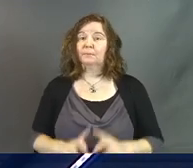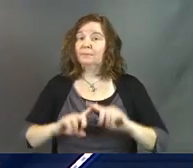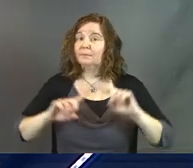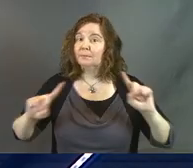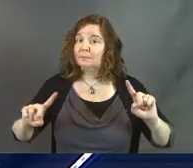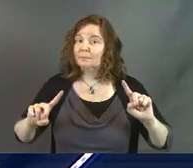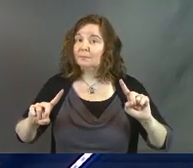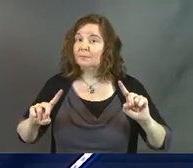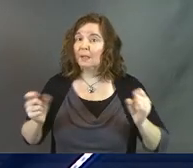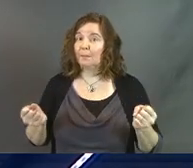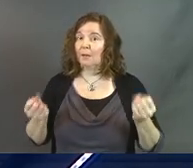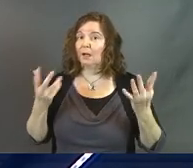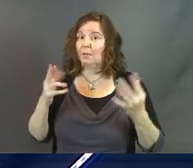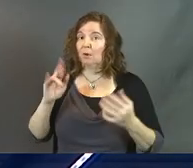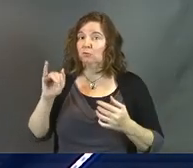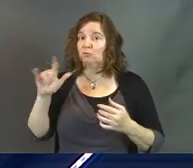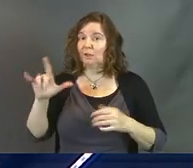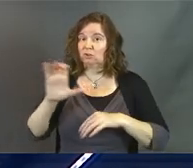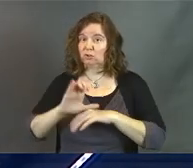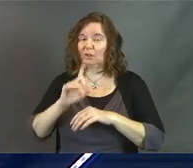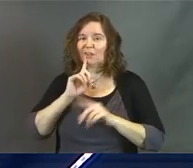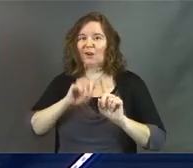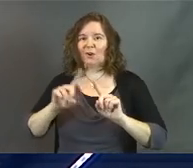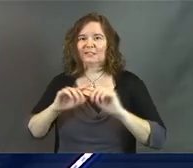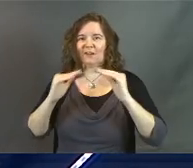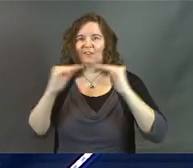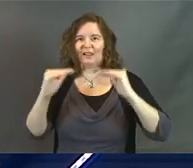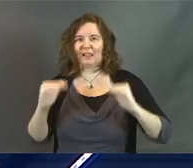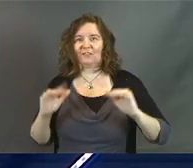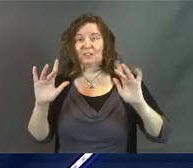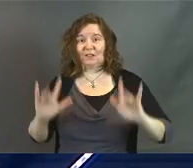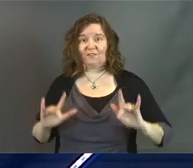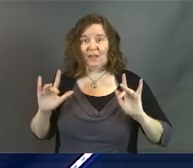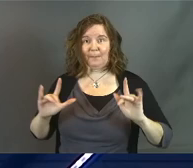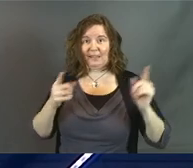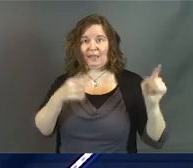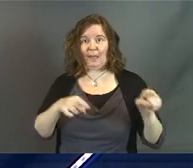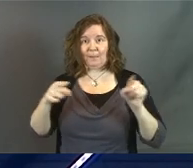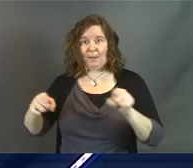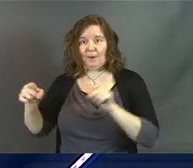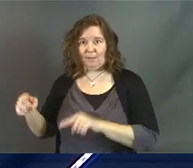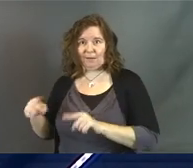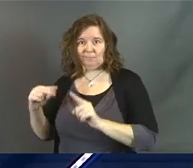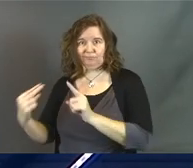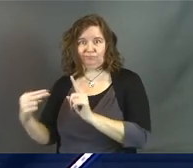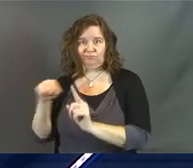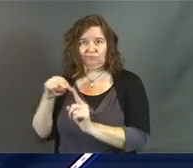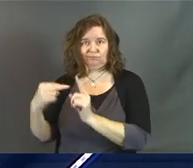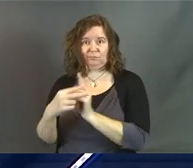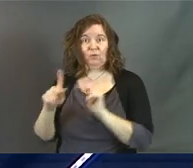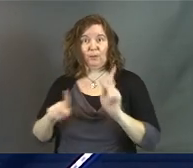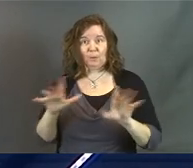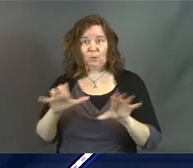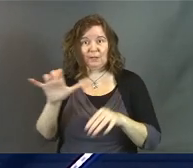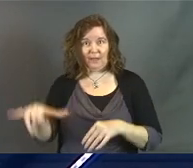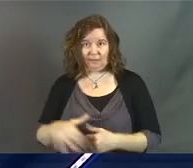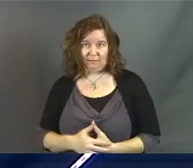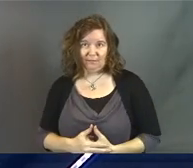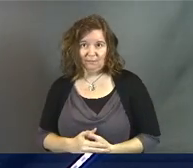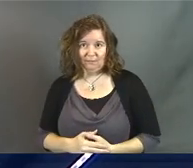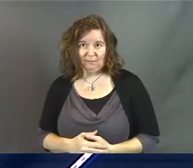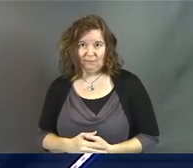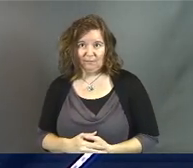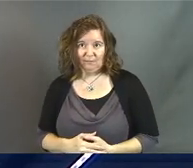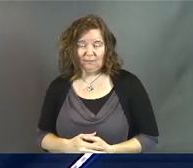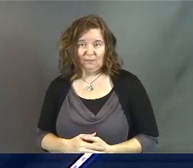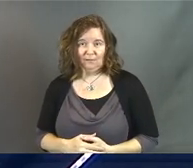But in a multiracial church, there are different levels of empathy all across this room for those folks that did that.